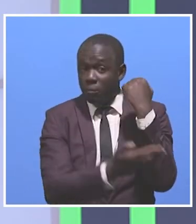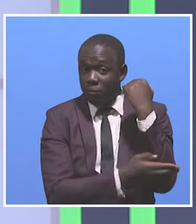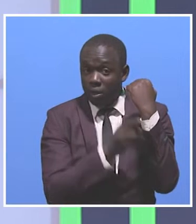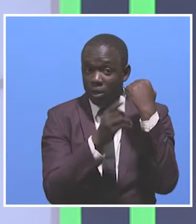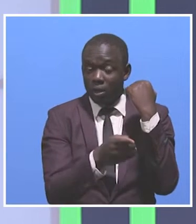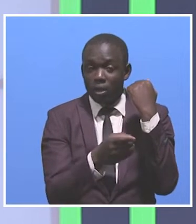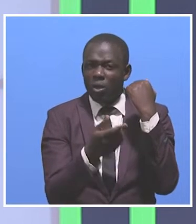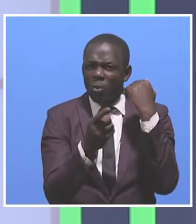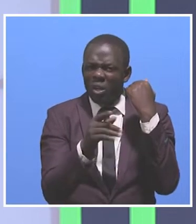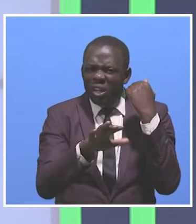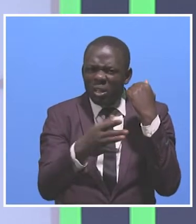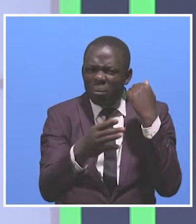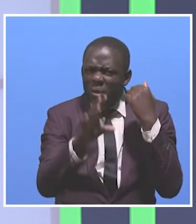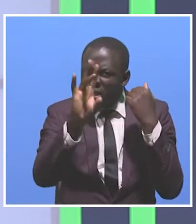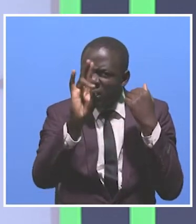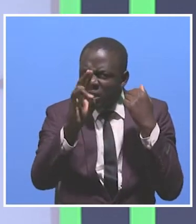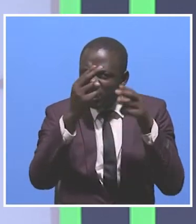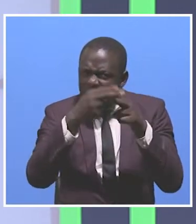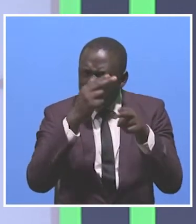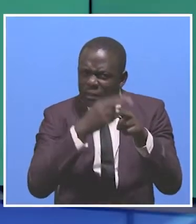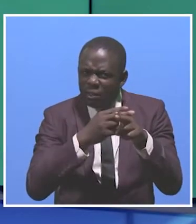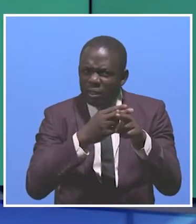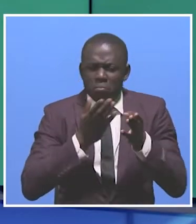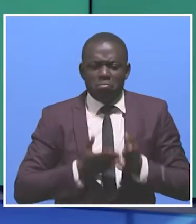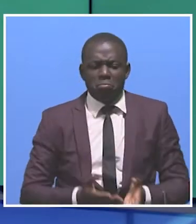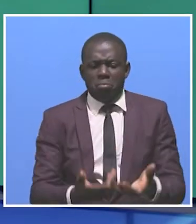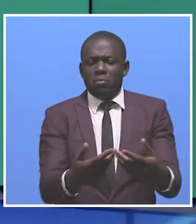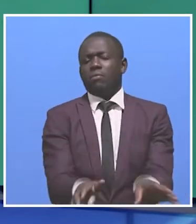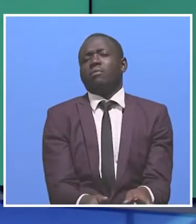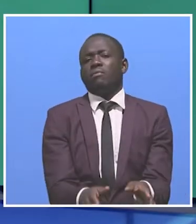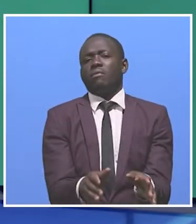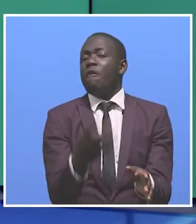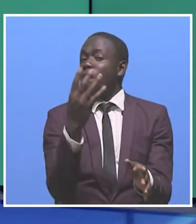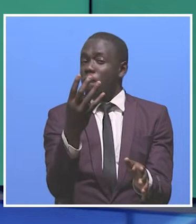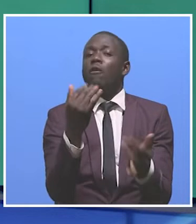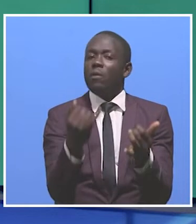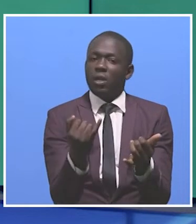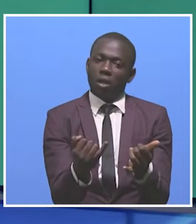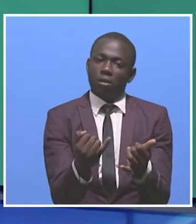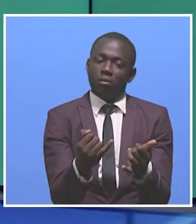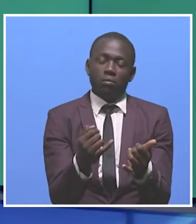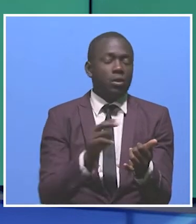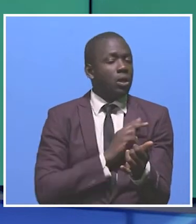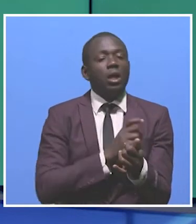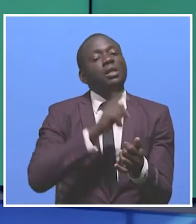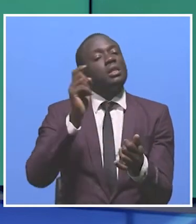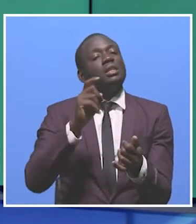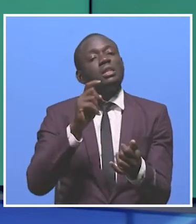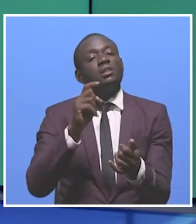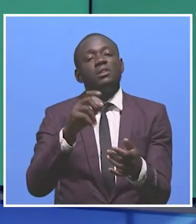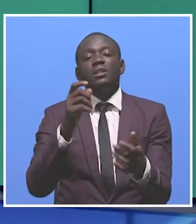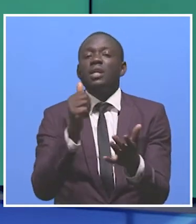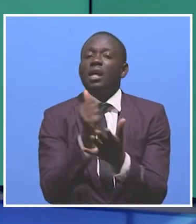when it's reaching 7 months, she have a miscarriage. So we are living in a fear that